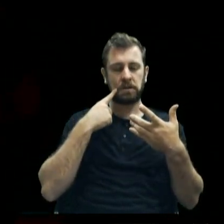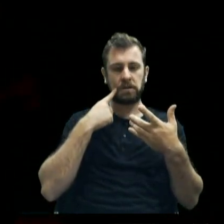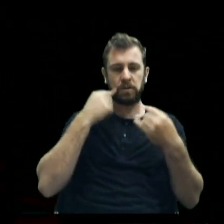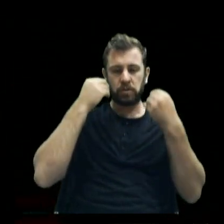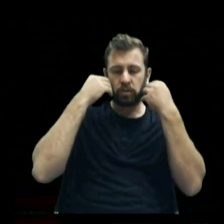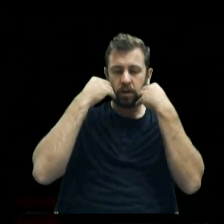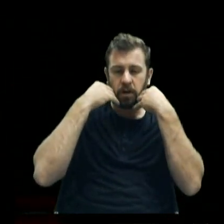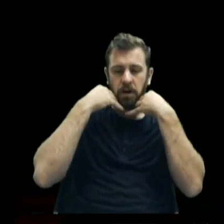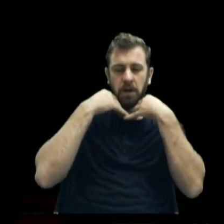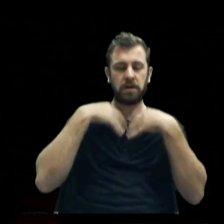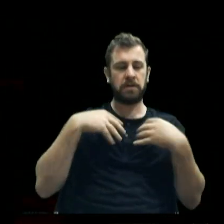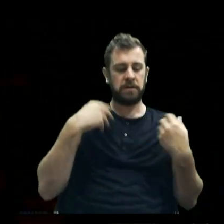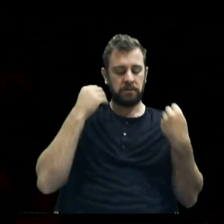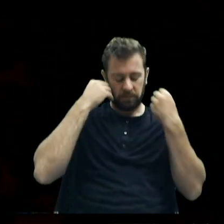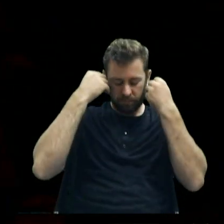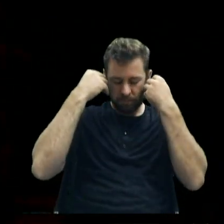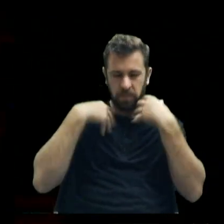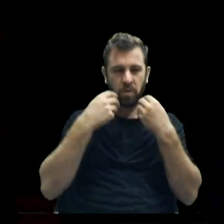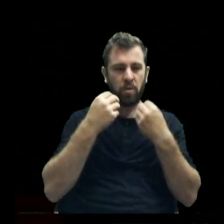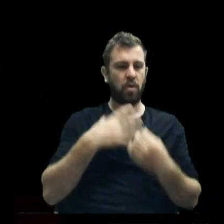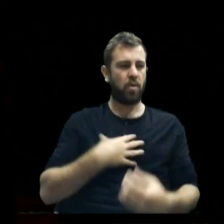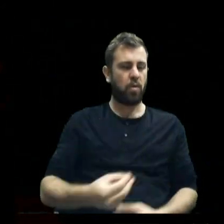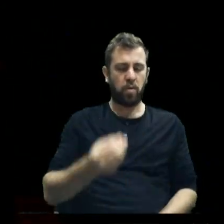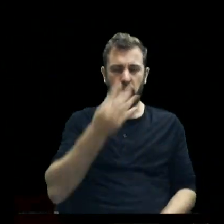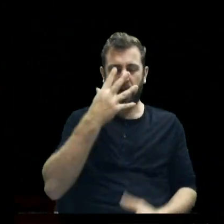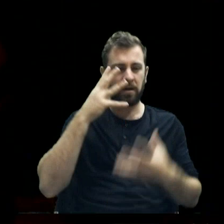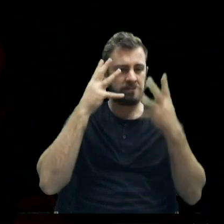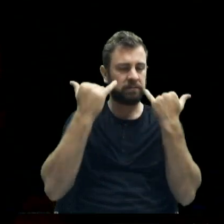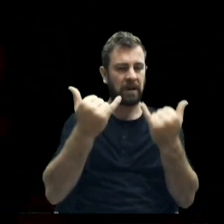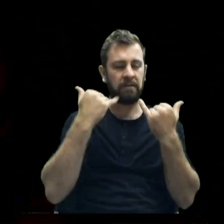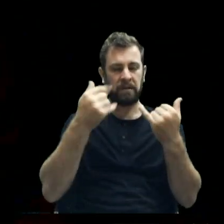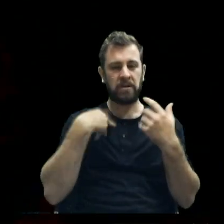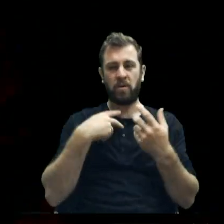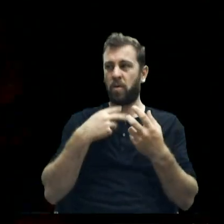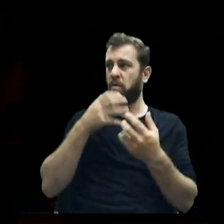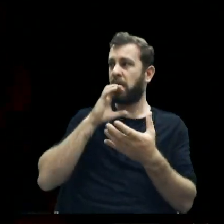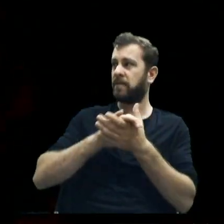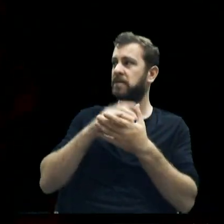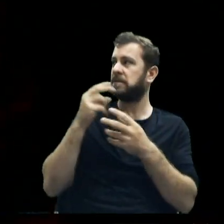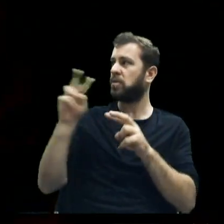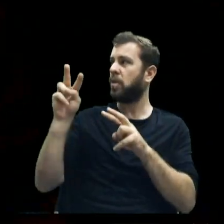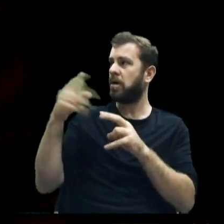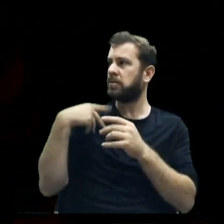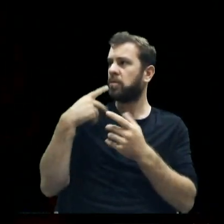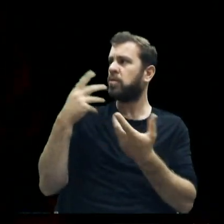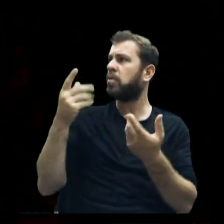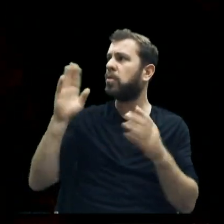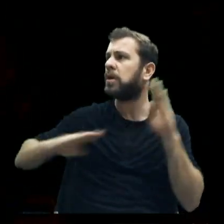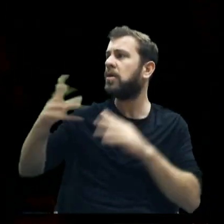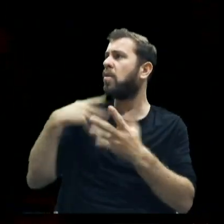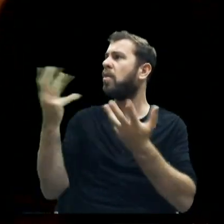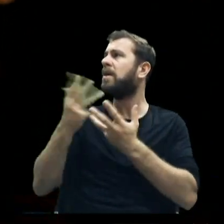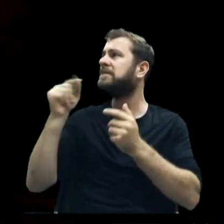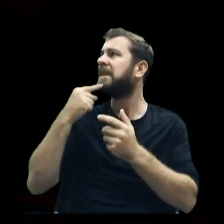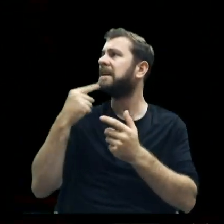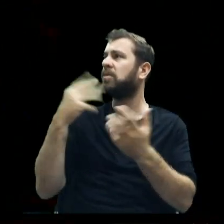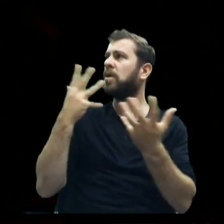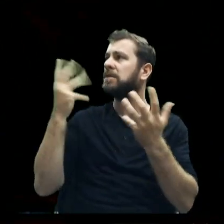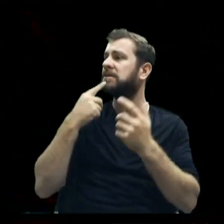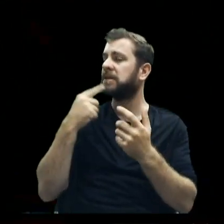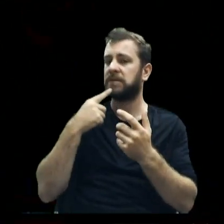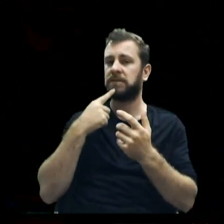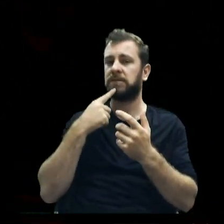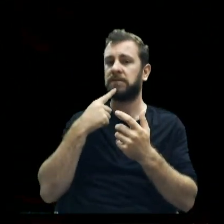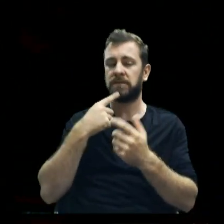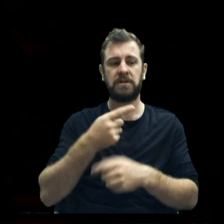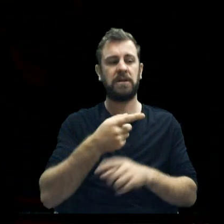on his entire face turns white. His wife is watching him, worried. What is it, Habib? What is it, Habib? What is it, Habib? It's a letter from my